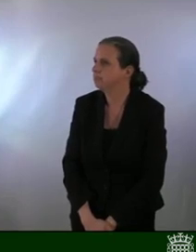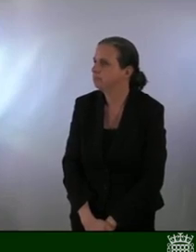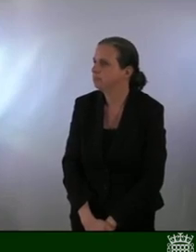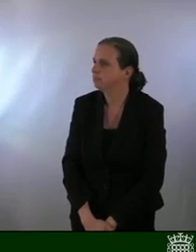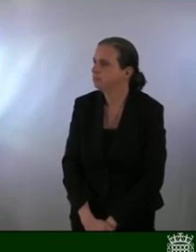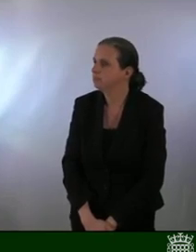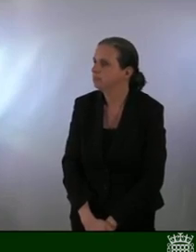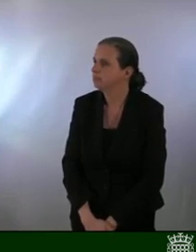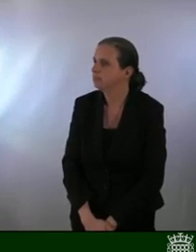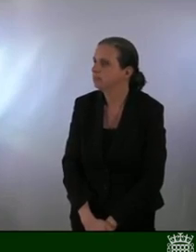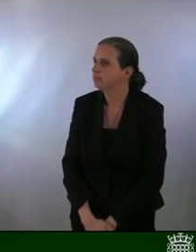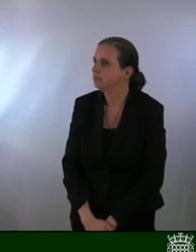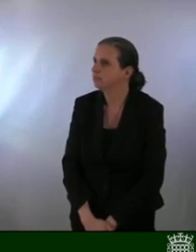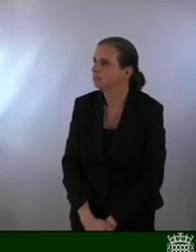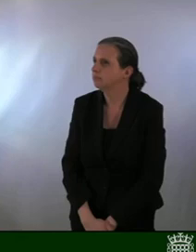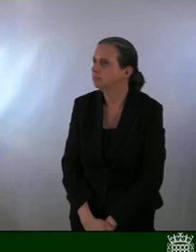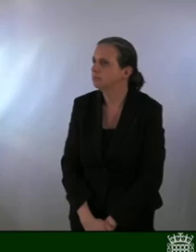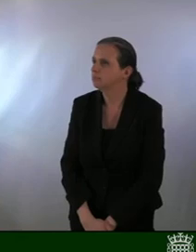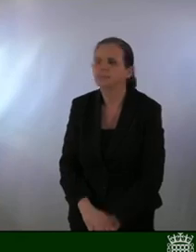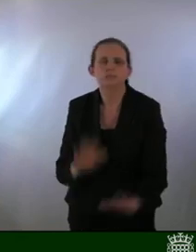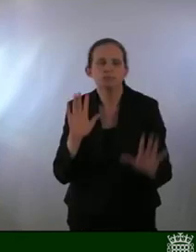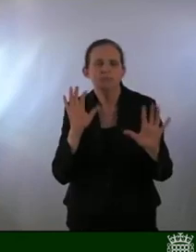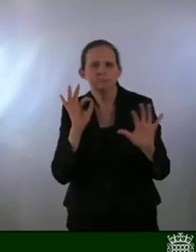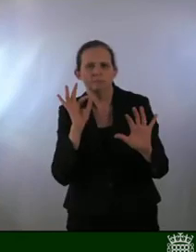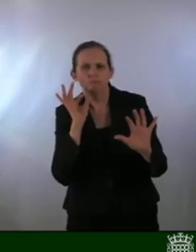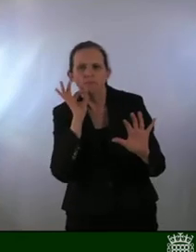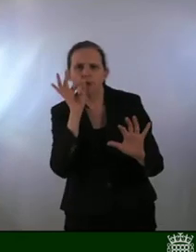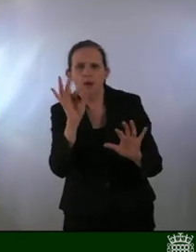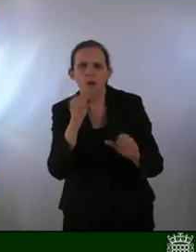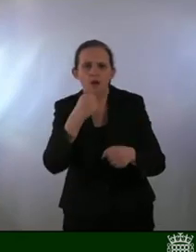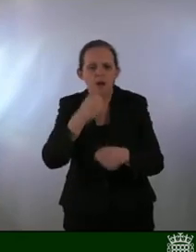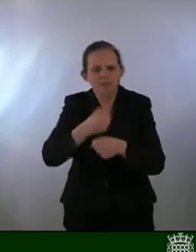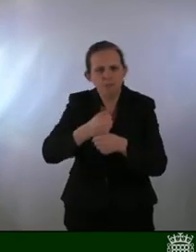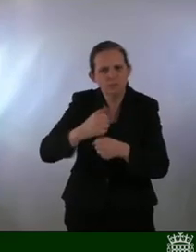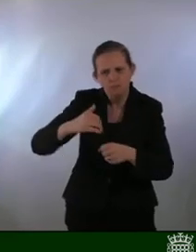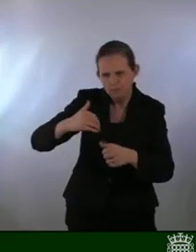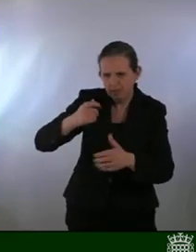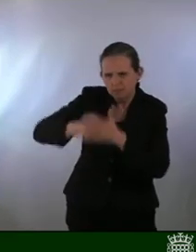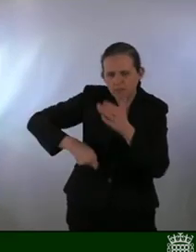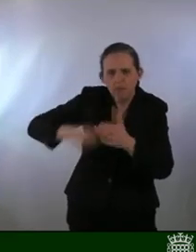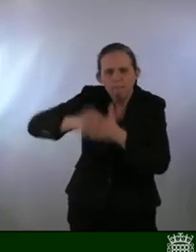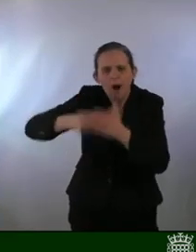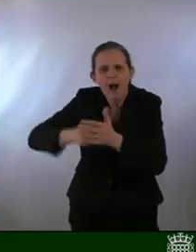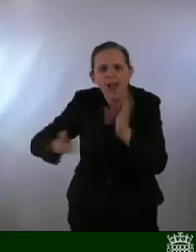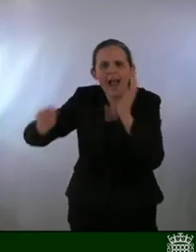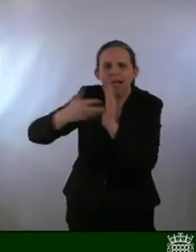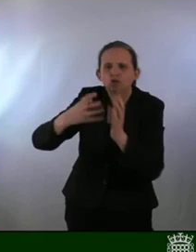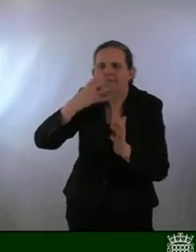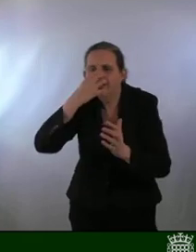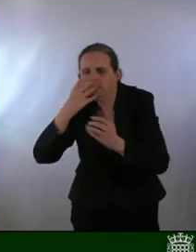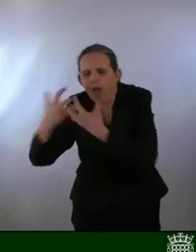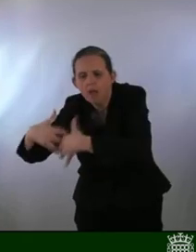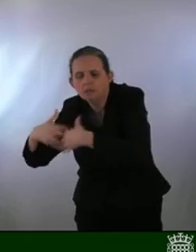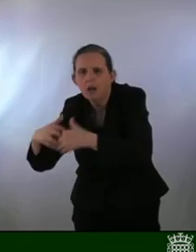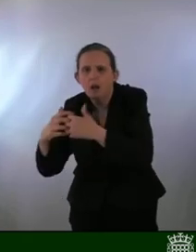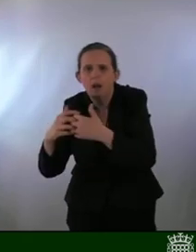Ben Bradshaw. When exactly did the government start buying extra ventilators? How many more have they managed to get, and how many more do